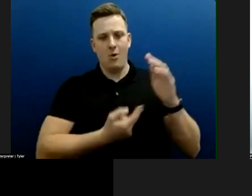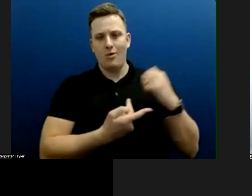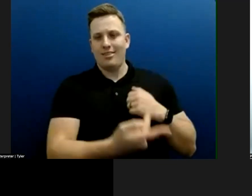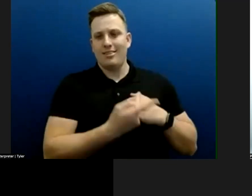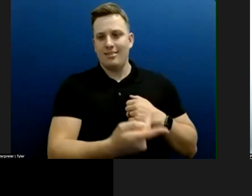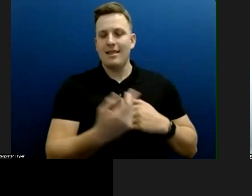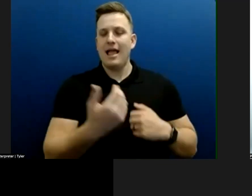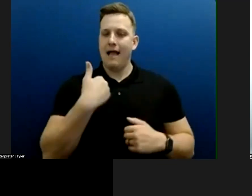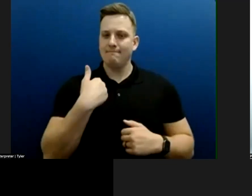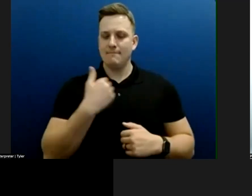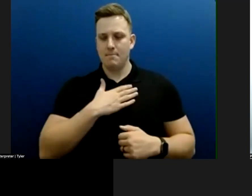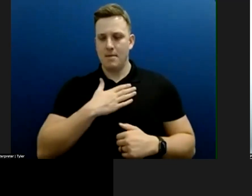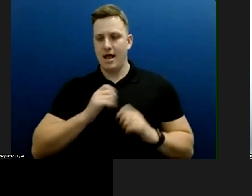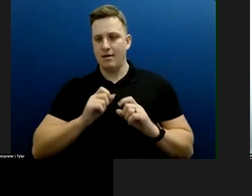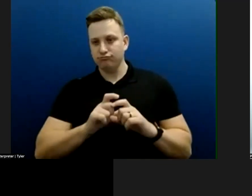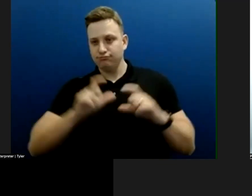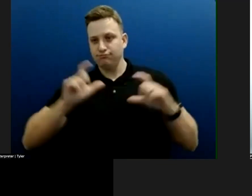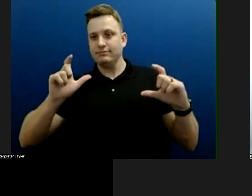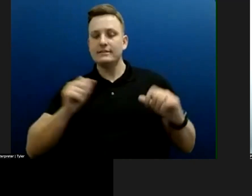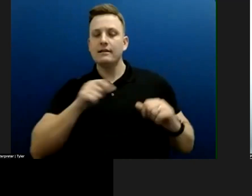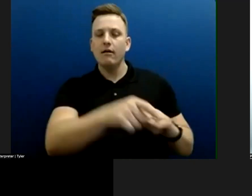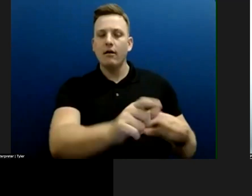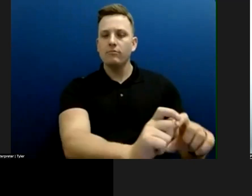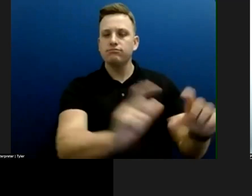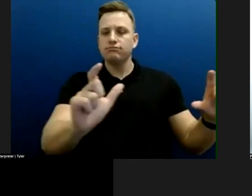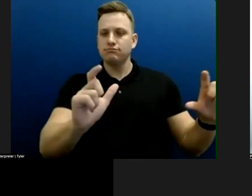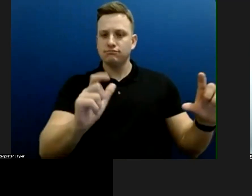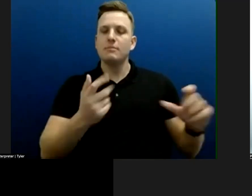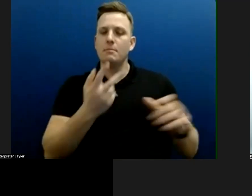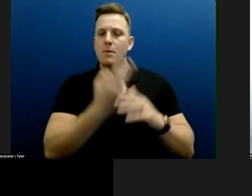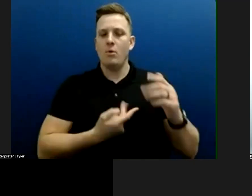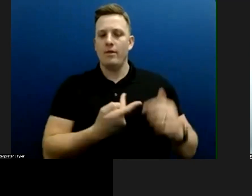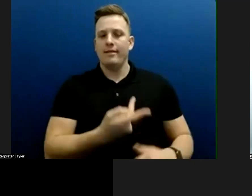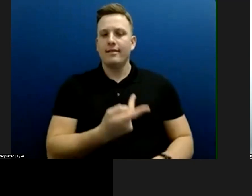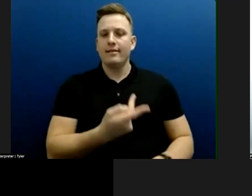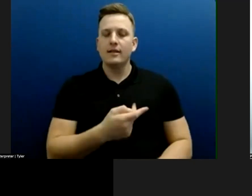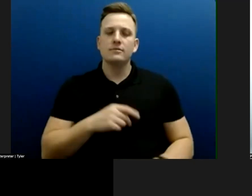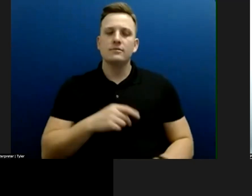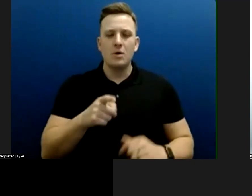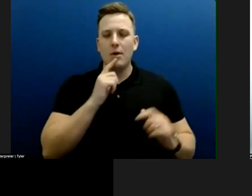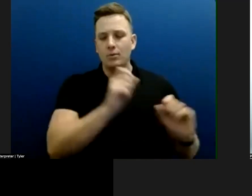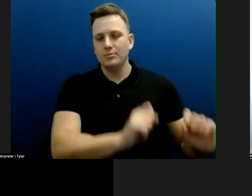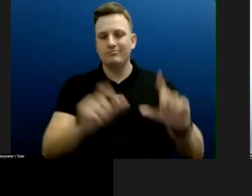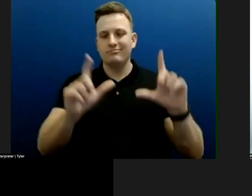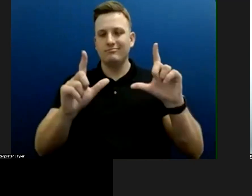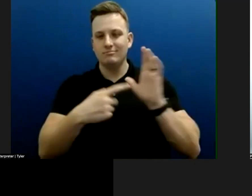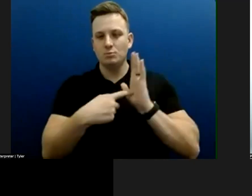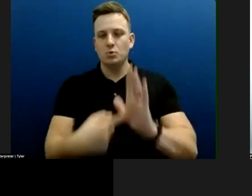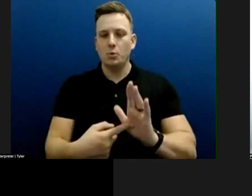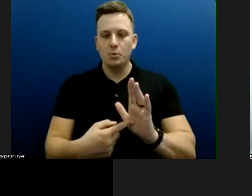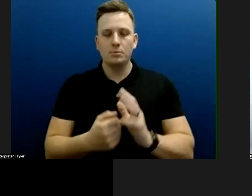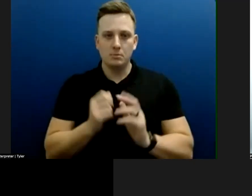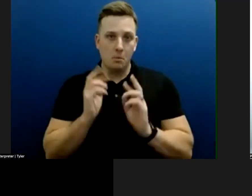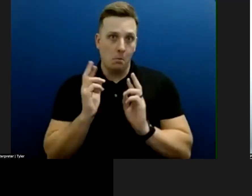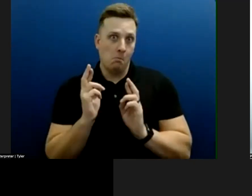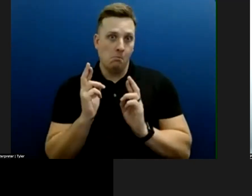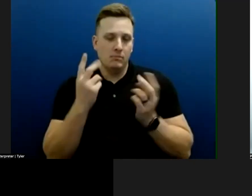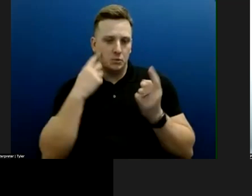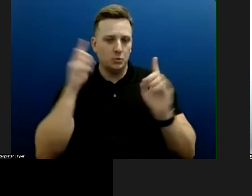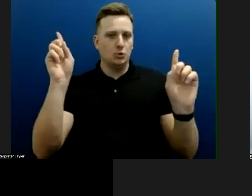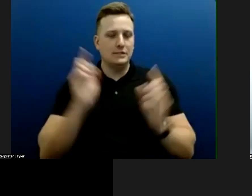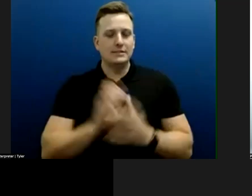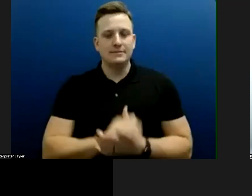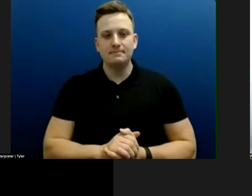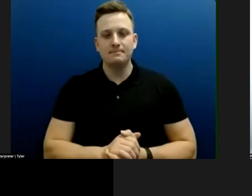detail after this film. So I'll just set everything up and hopefully it will work.